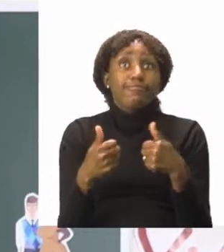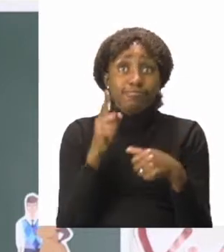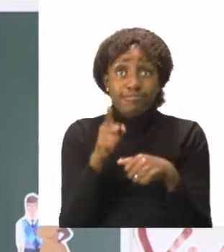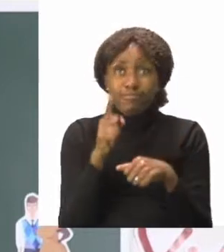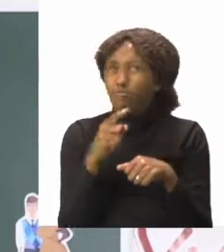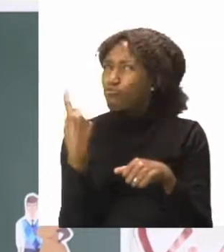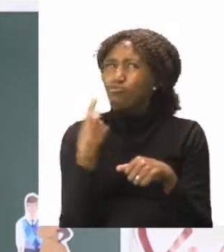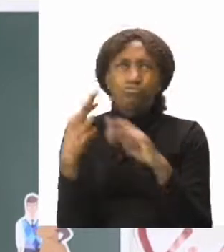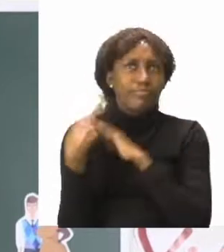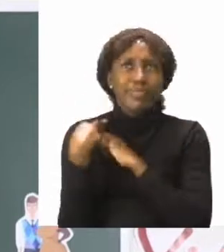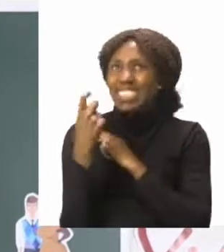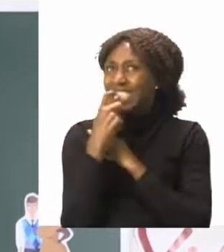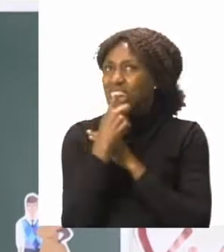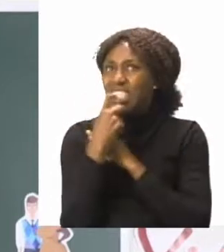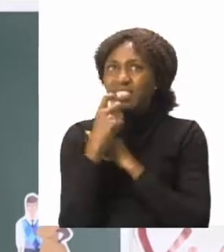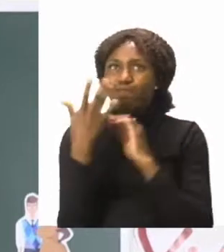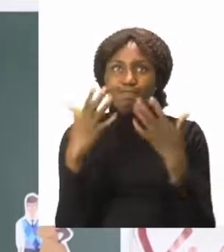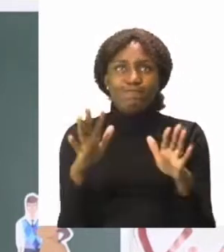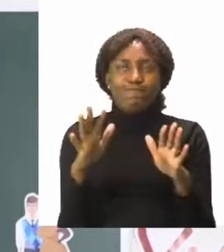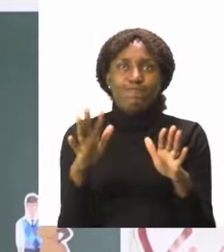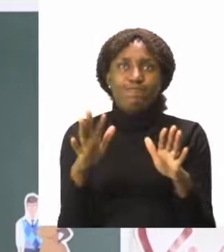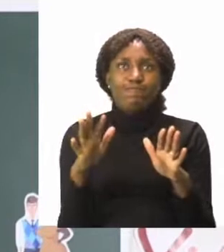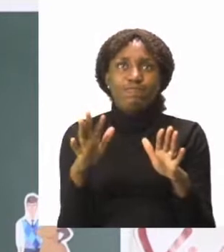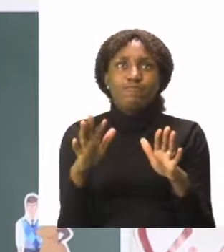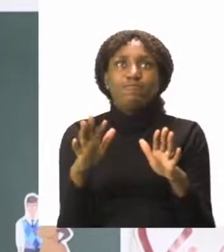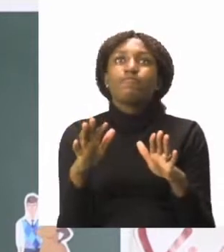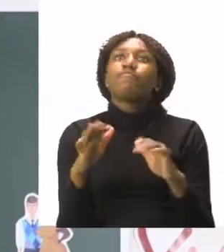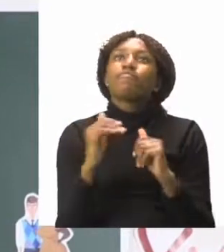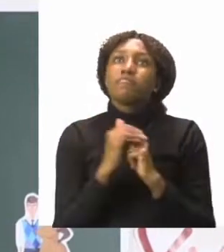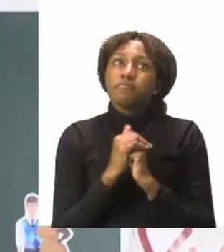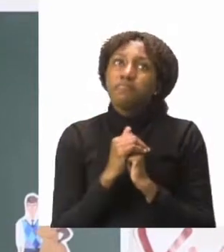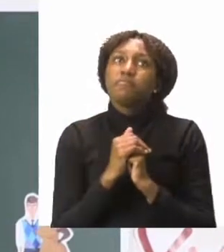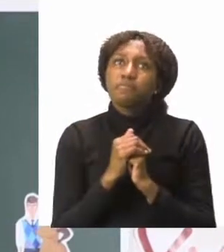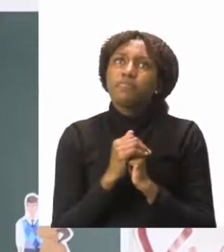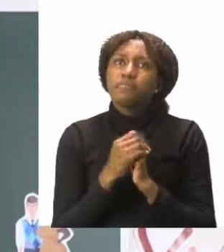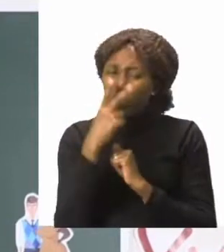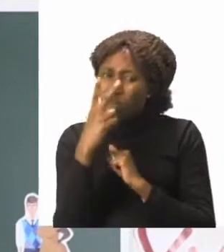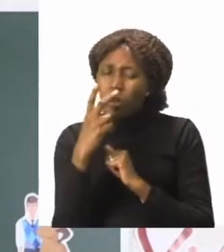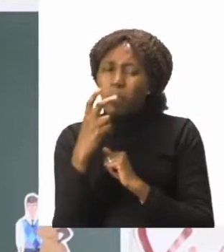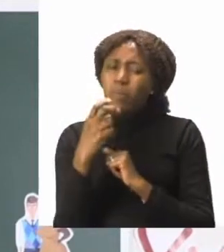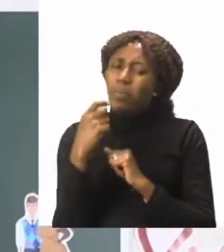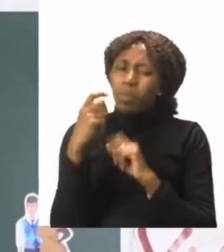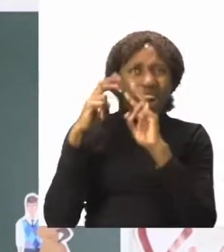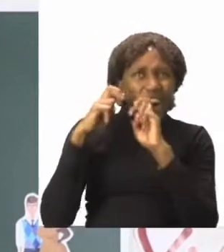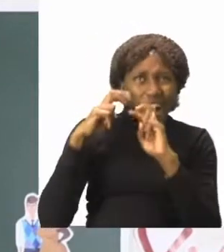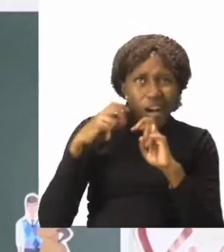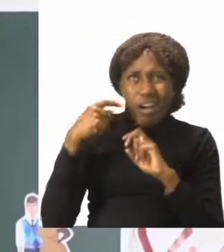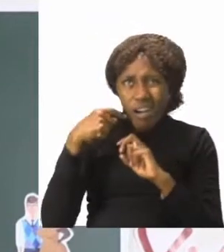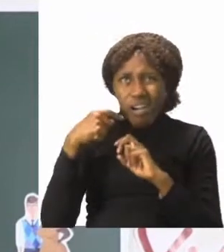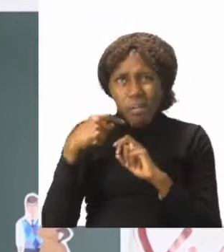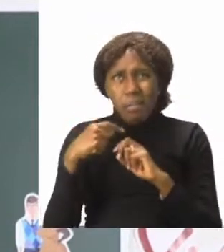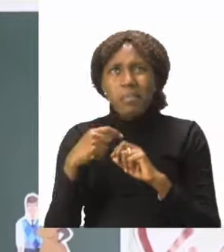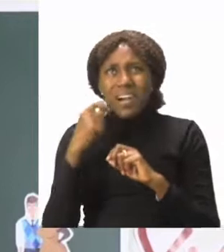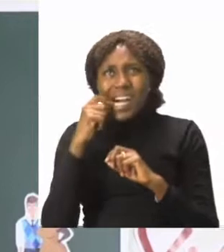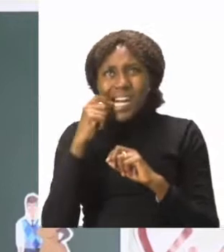our teeth, and they're the ones that help us make sure that our teeth stay strong all the